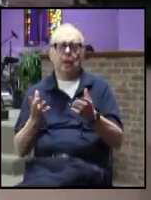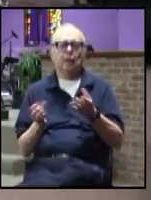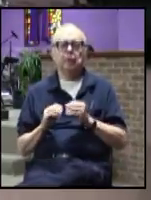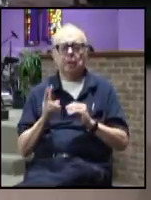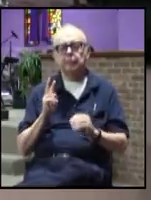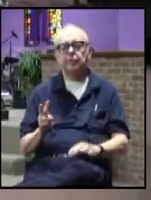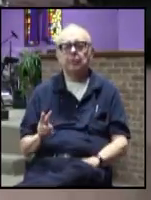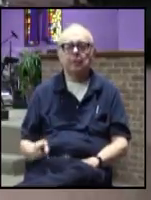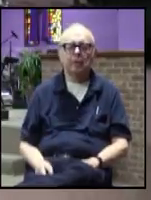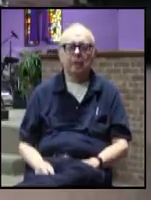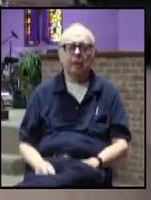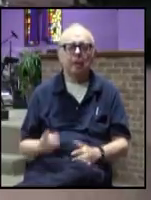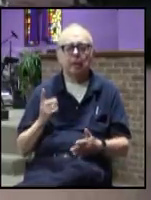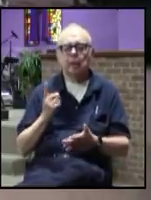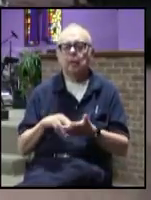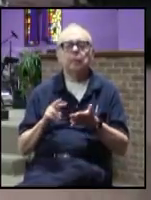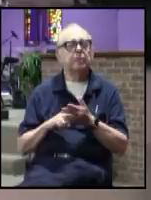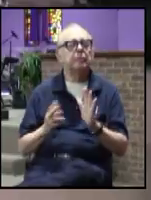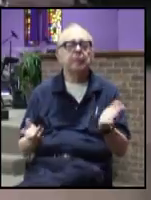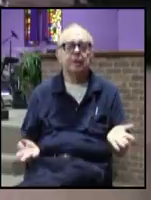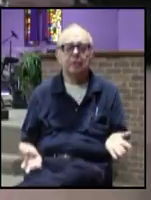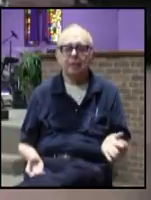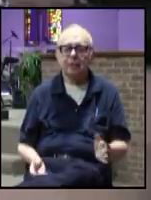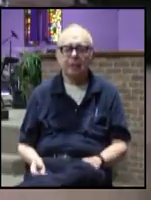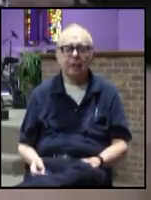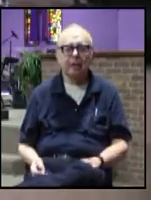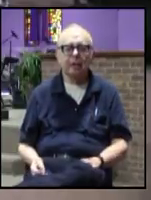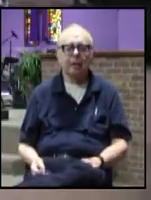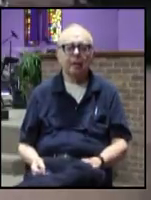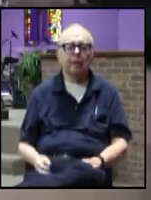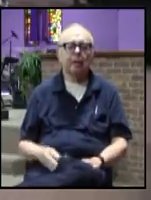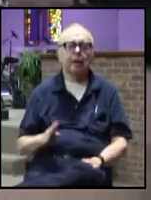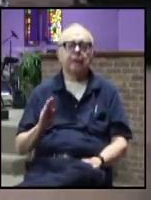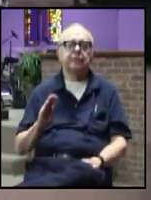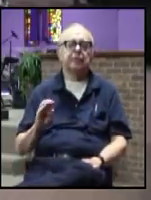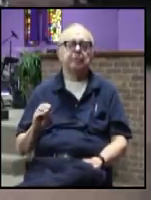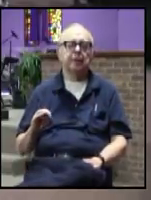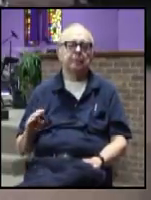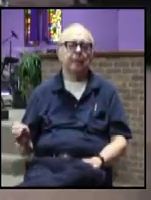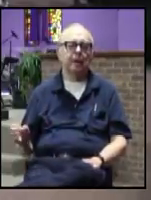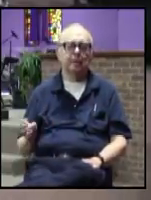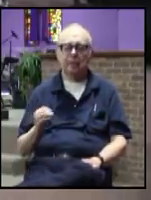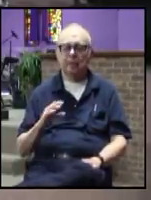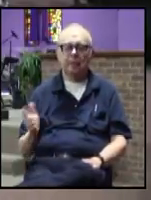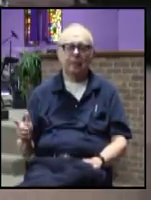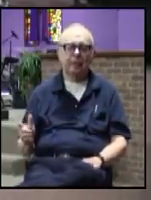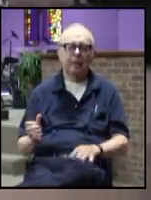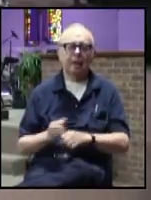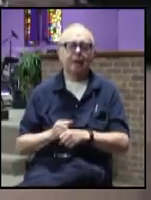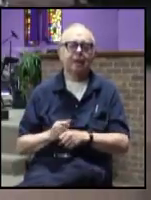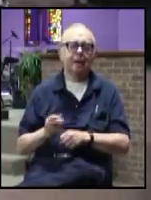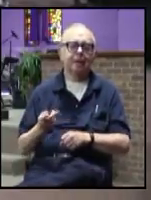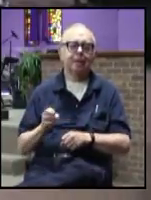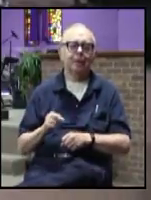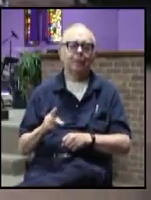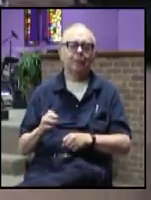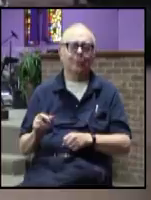I want a number 2. What is that number 2? It's a Big Mac meal, and I get a